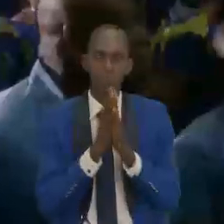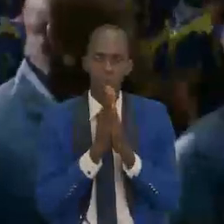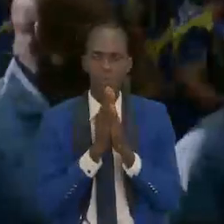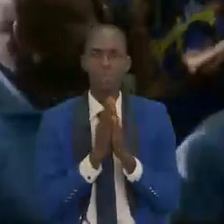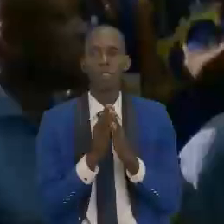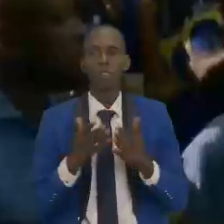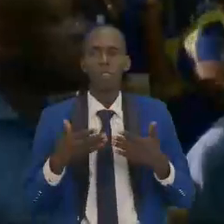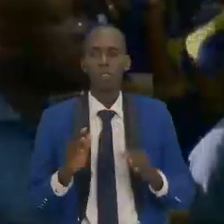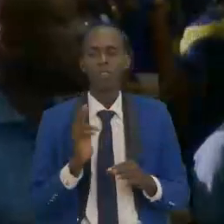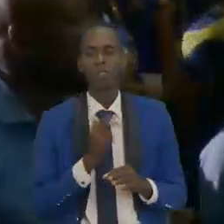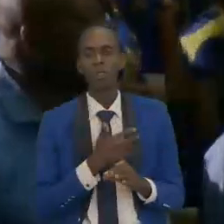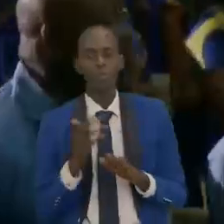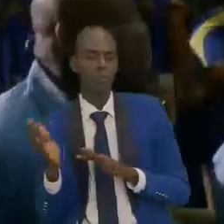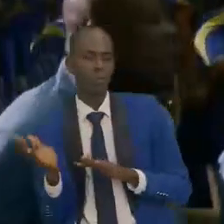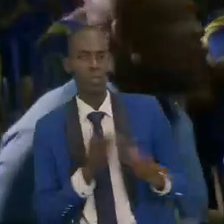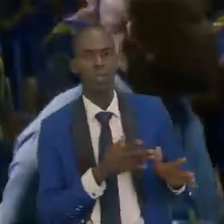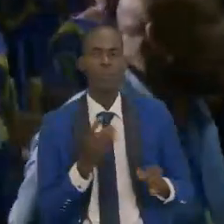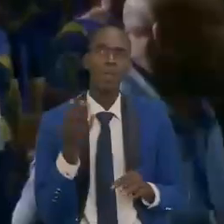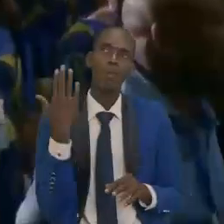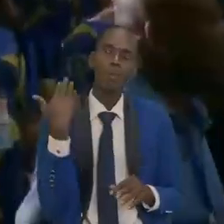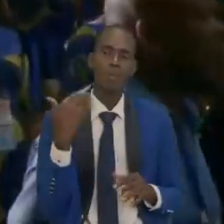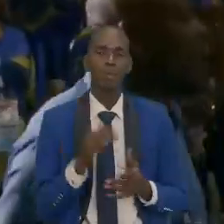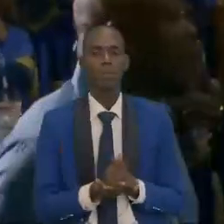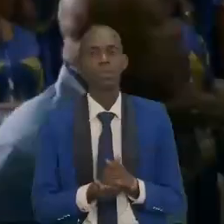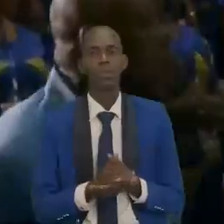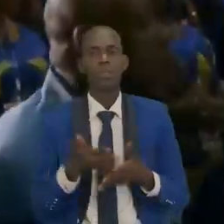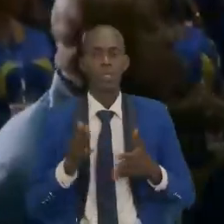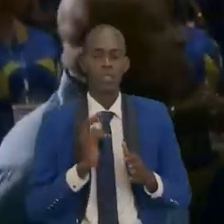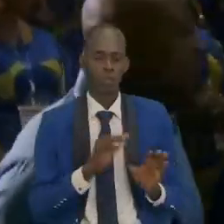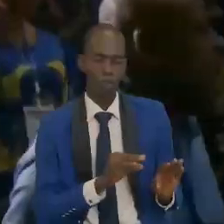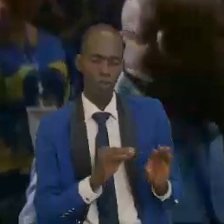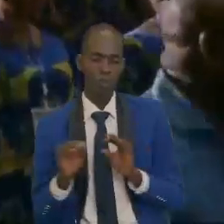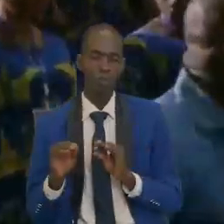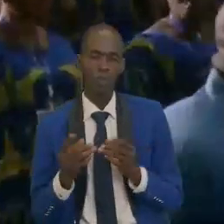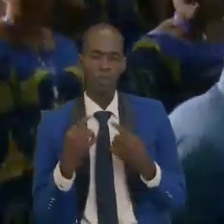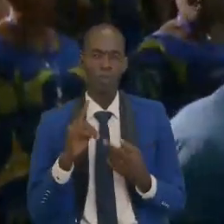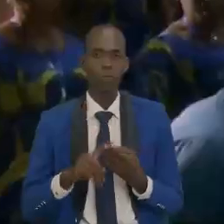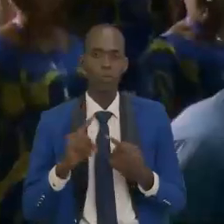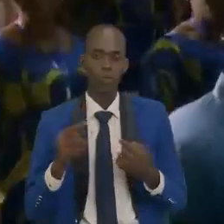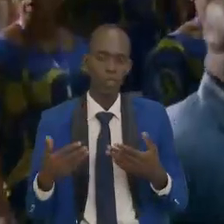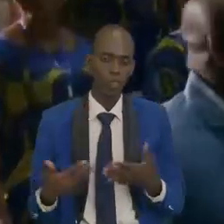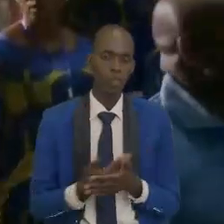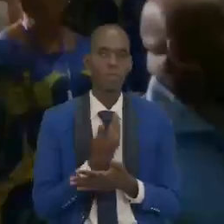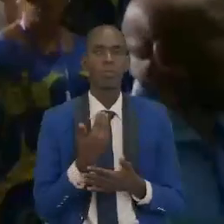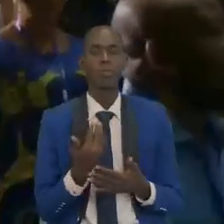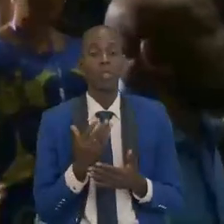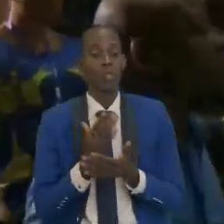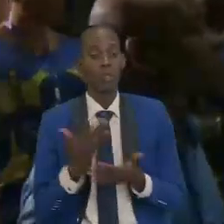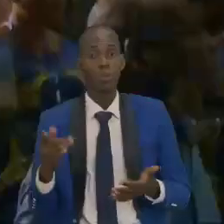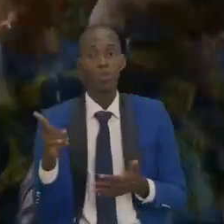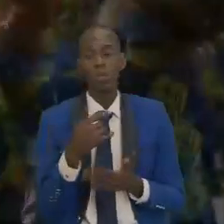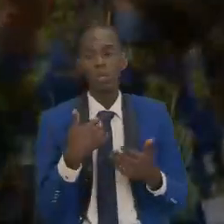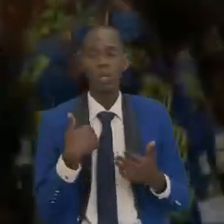away from the past let's come on to the news something you have never